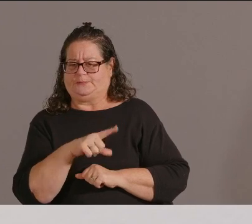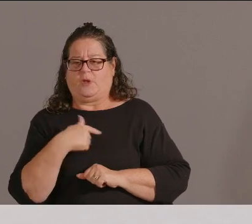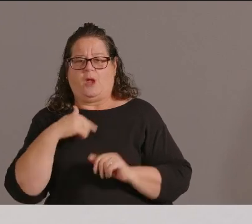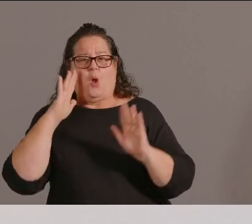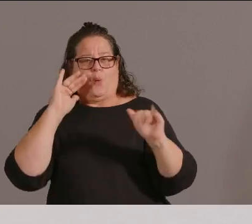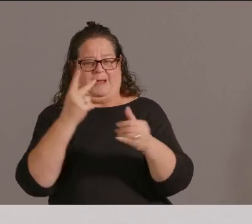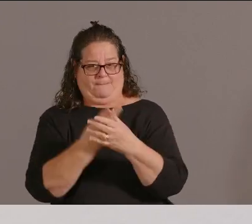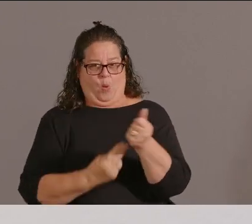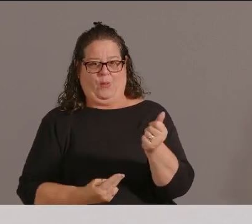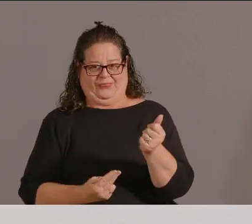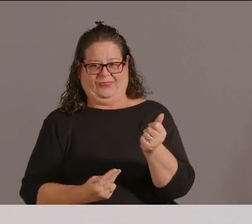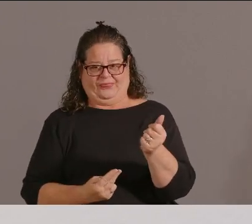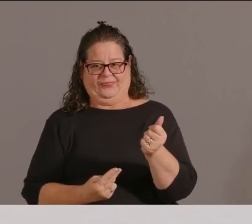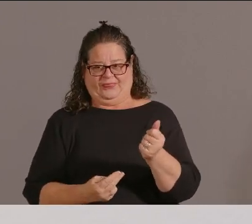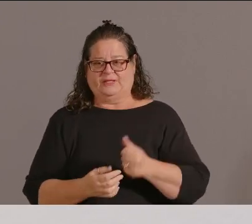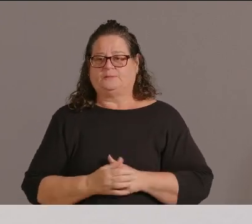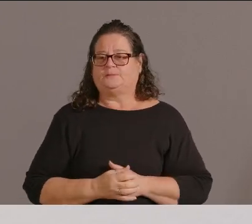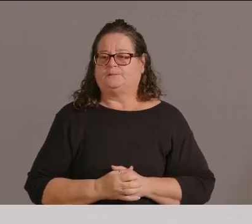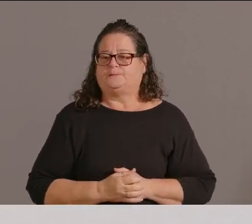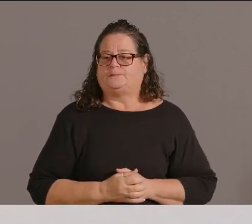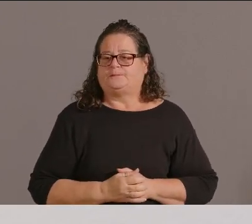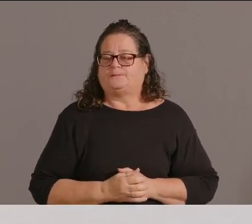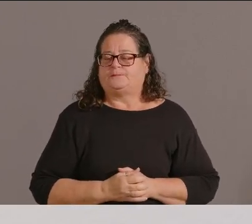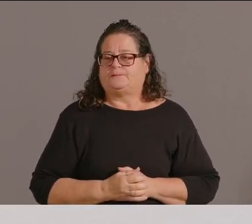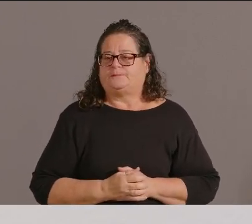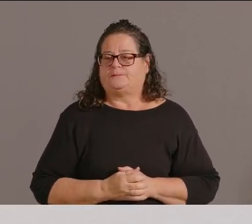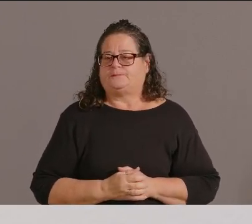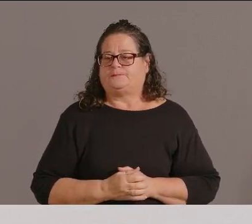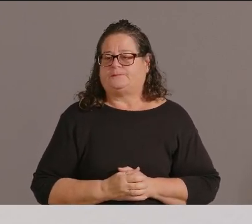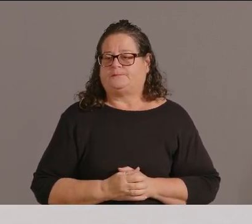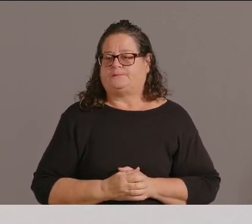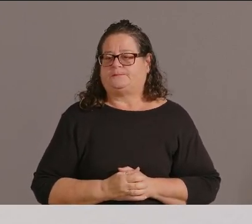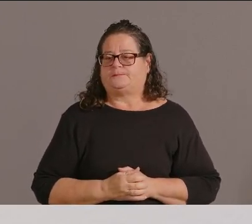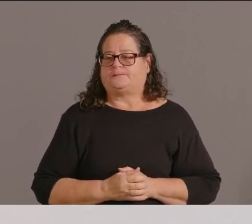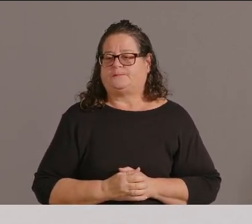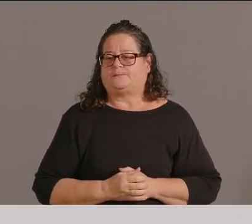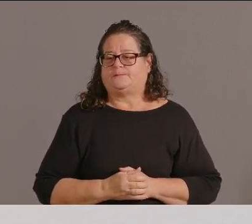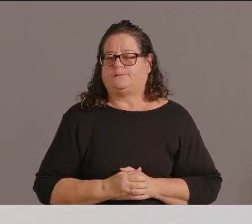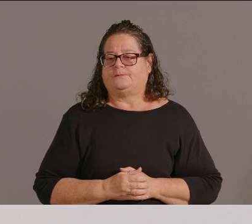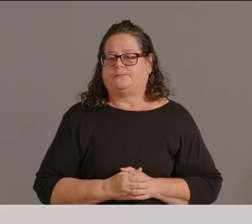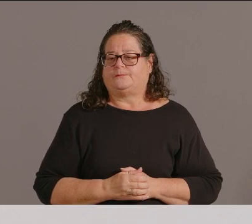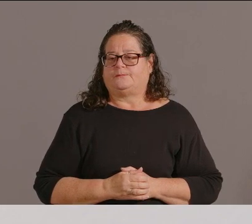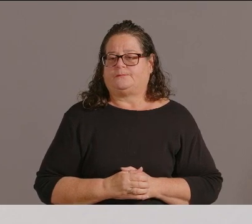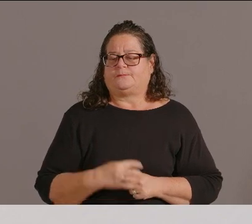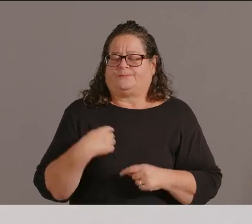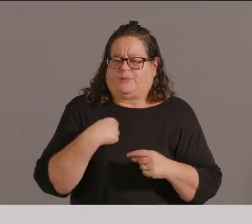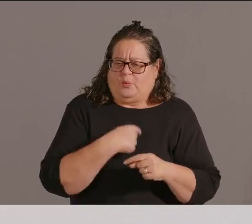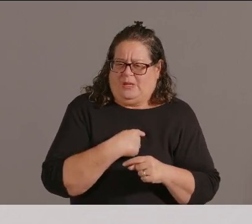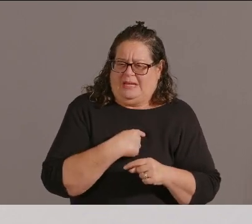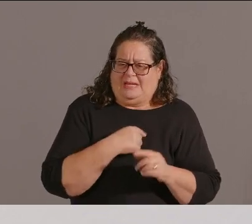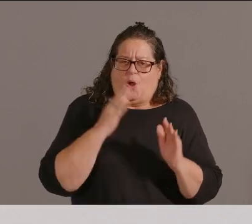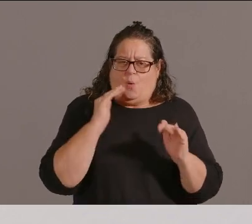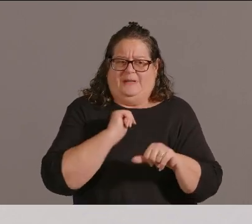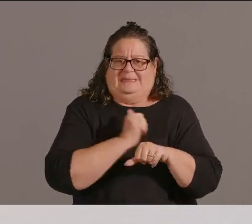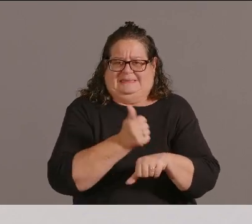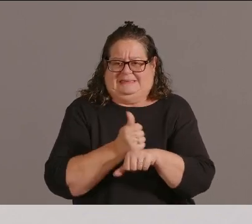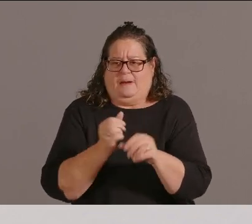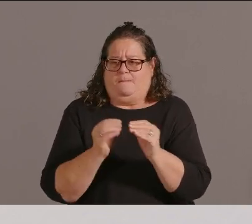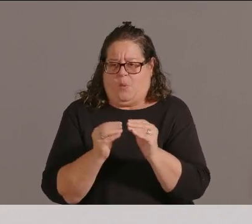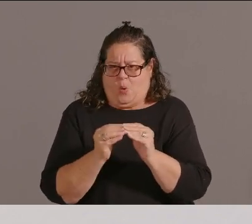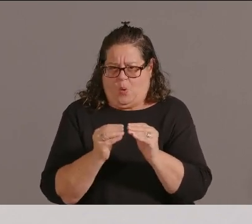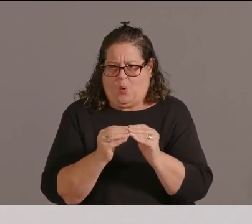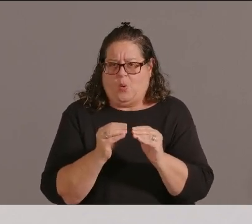to do is expand the opportunities where people can get vaccines. So, we've got if